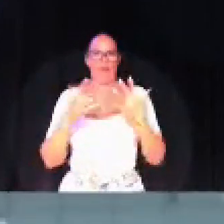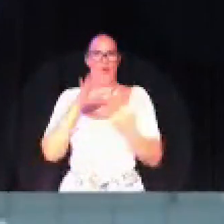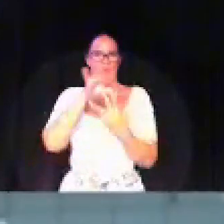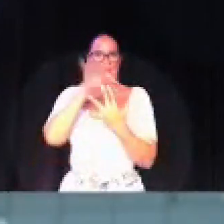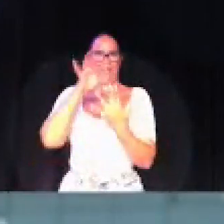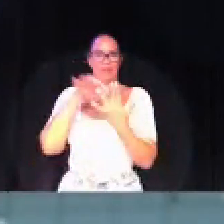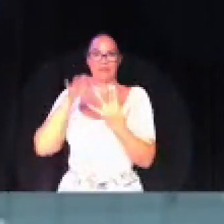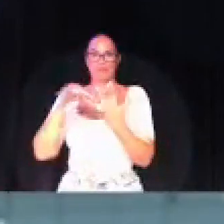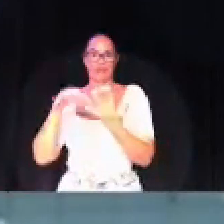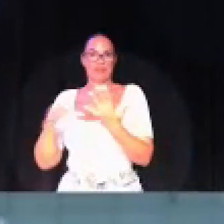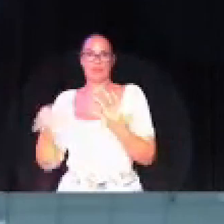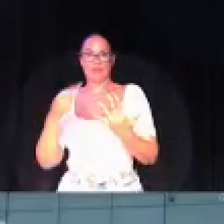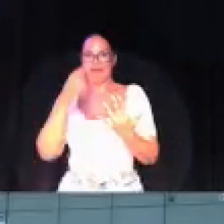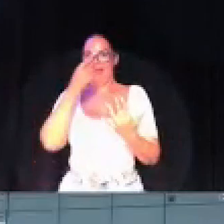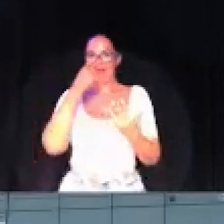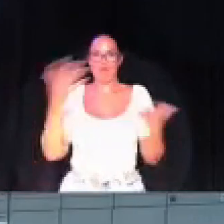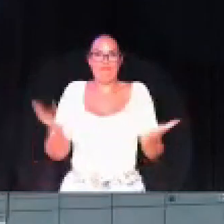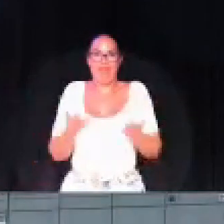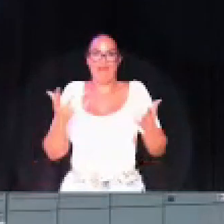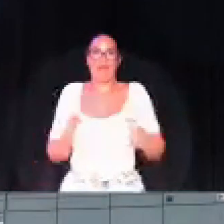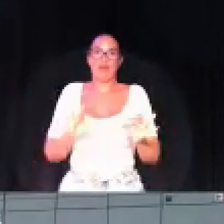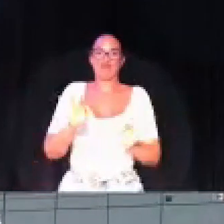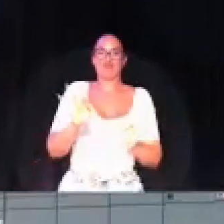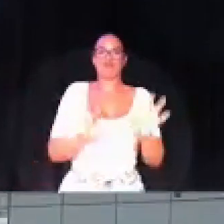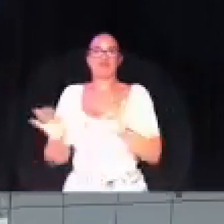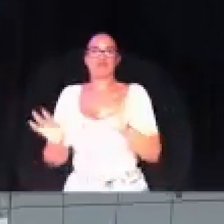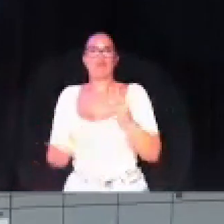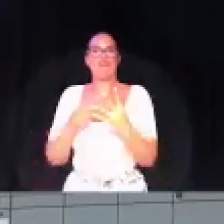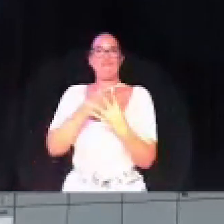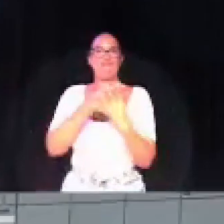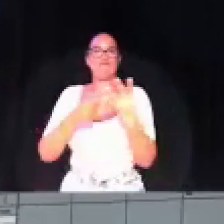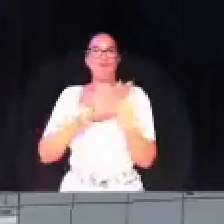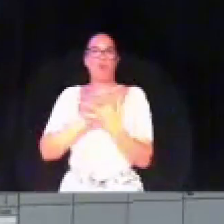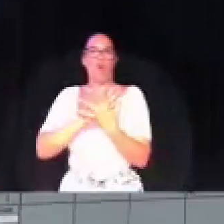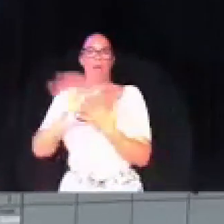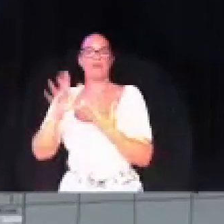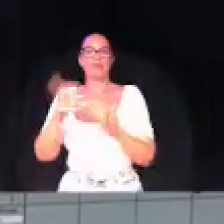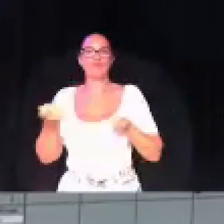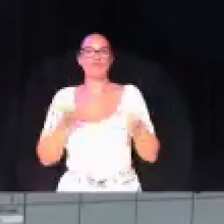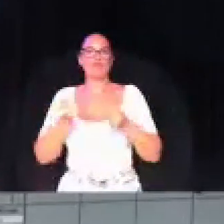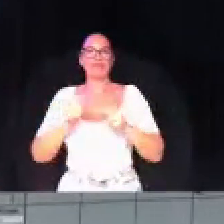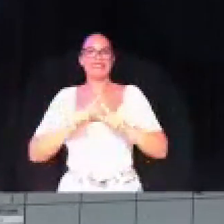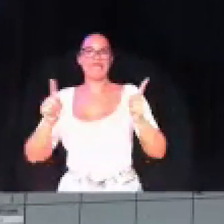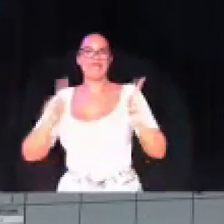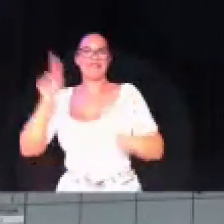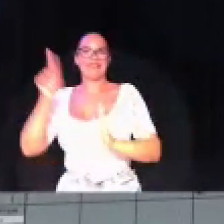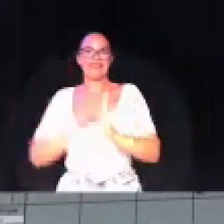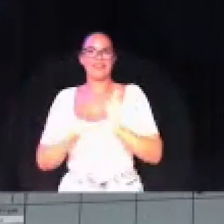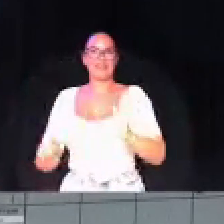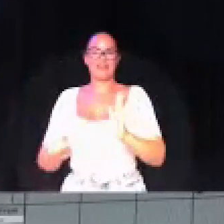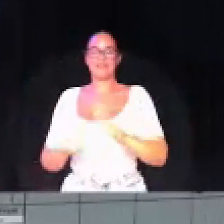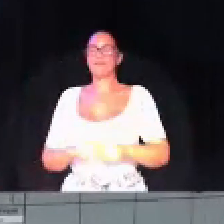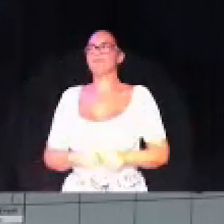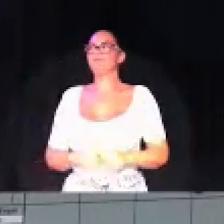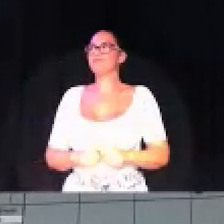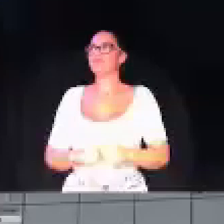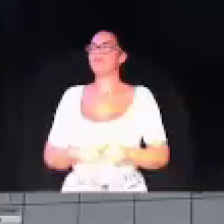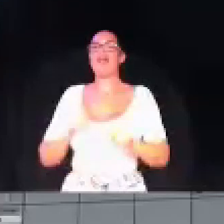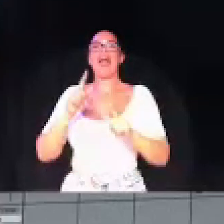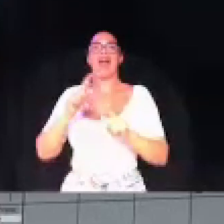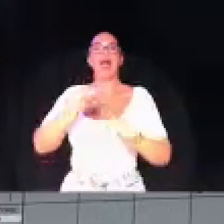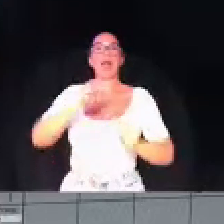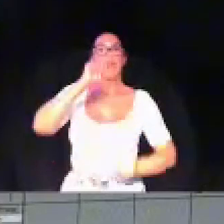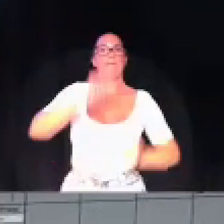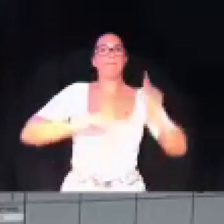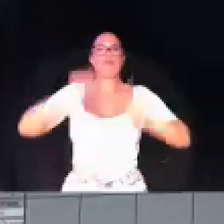much the whole time there was kind of the 4 harmonics being controlled by different sensors. And then there's the modulator signal, which